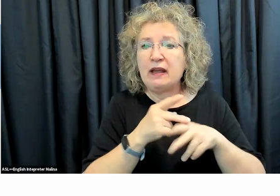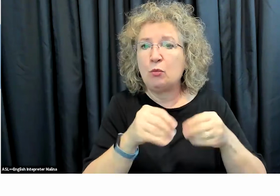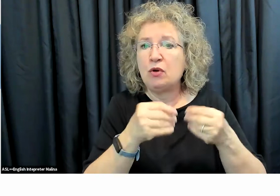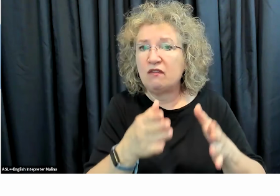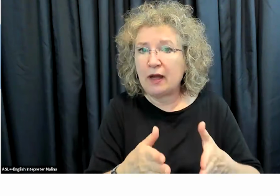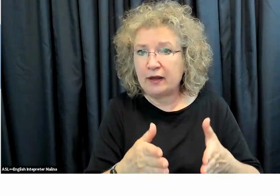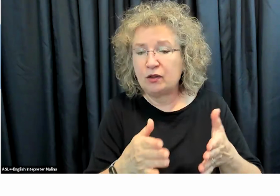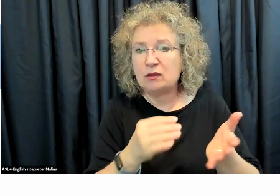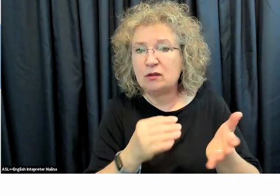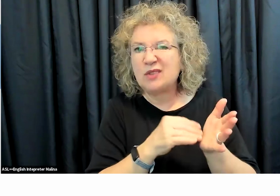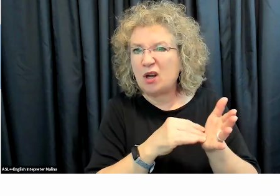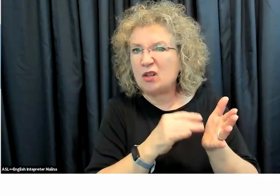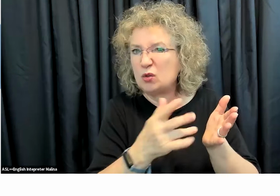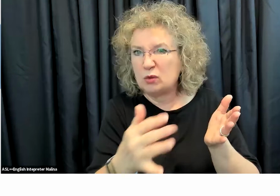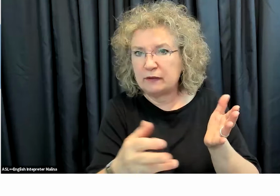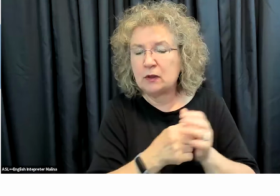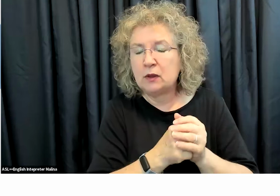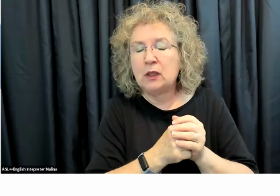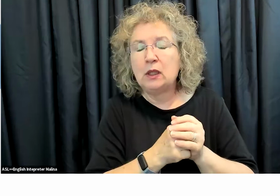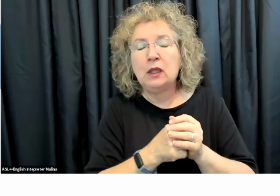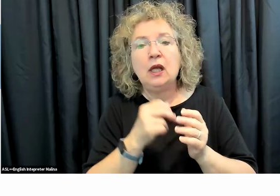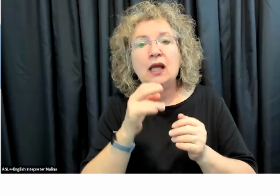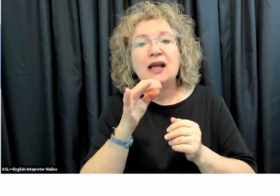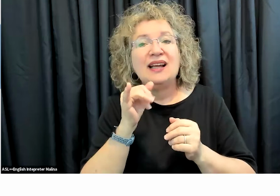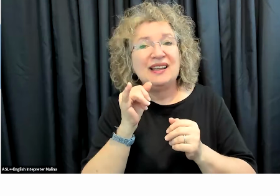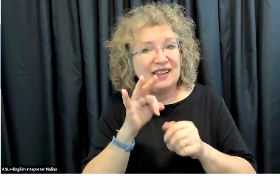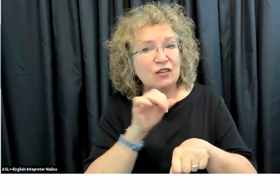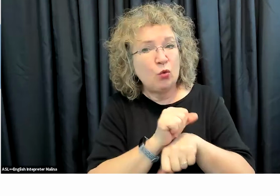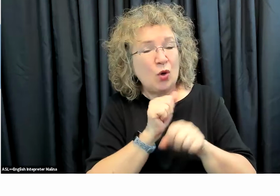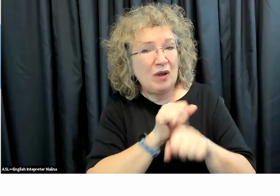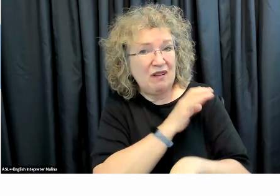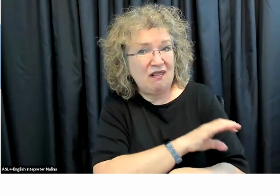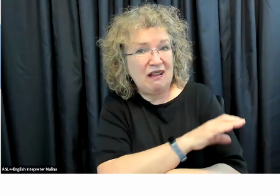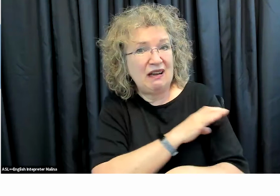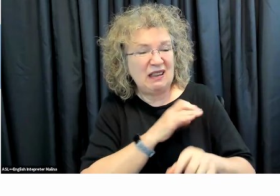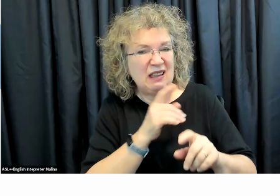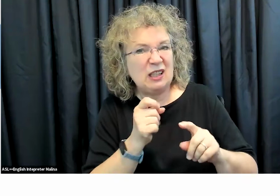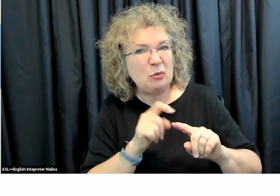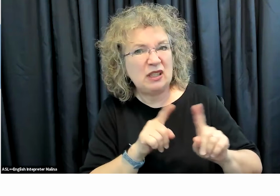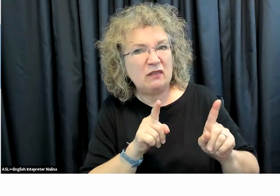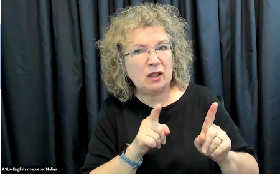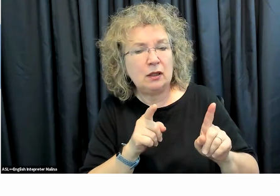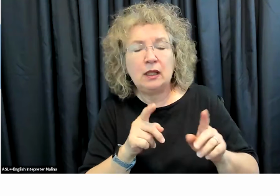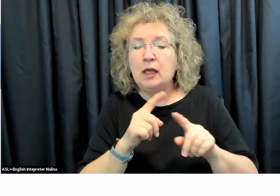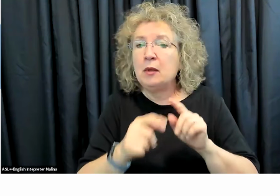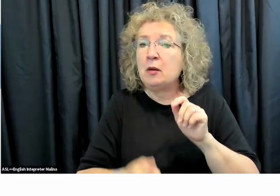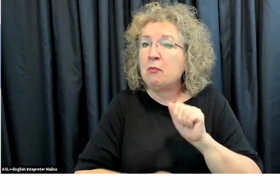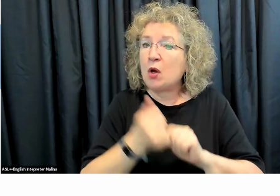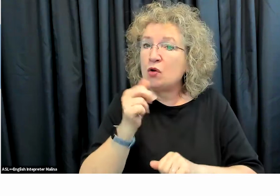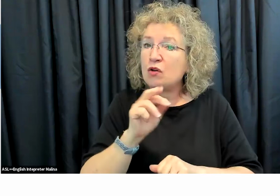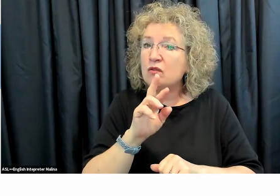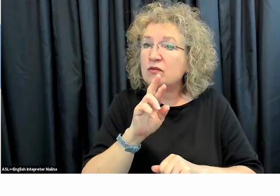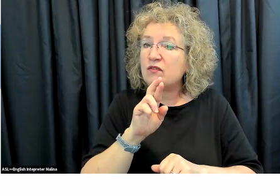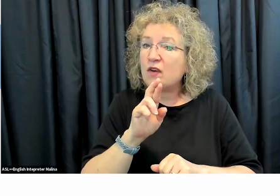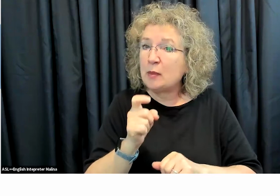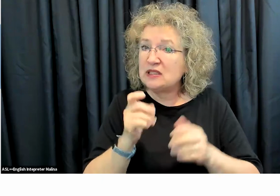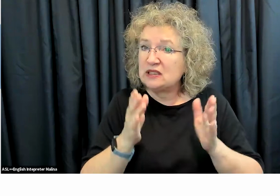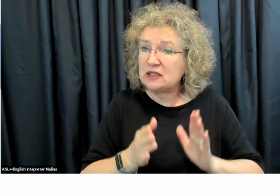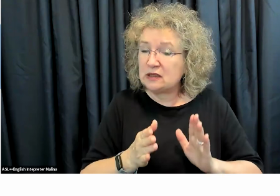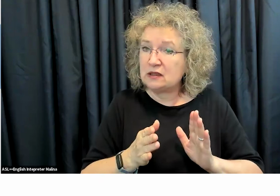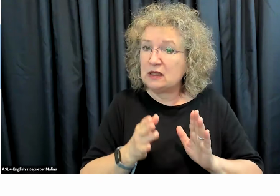special authority with a clinic. But most pharmacists should be able to give recommendations to